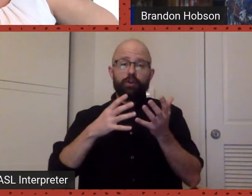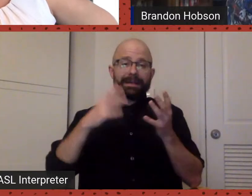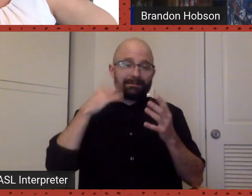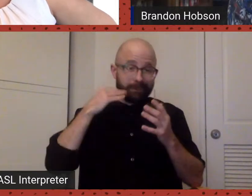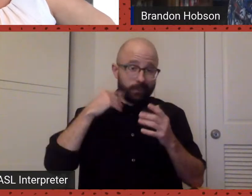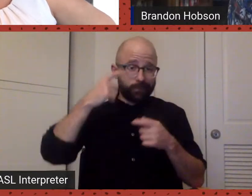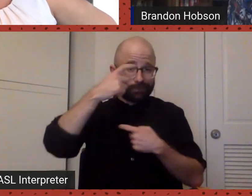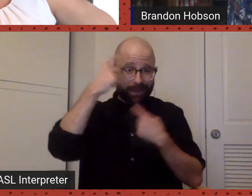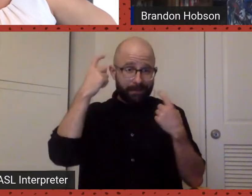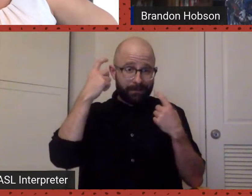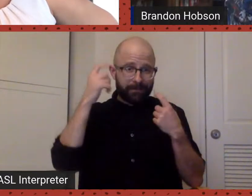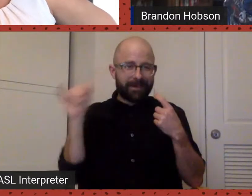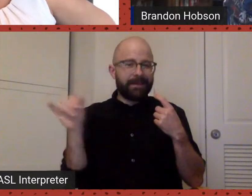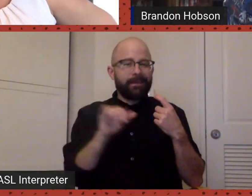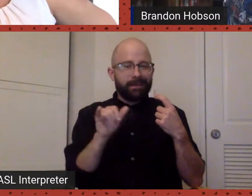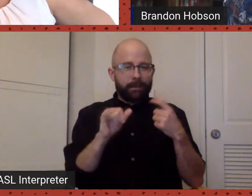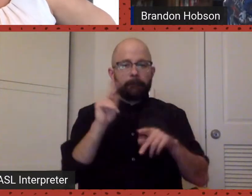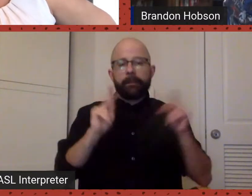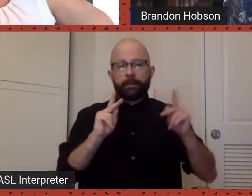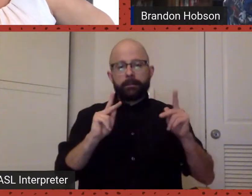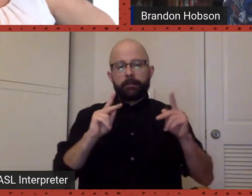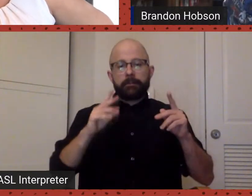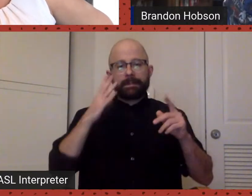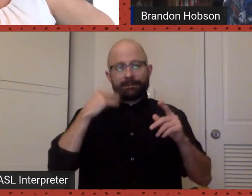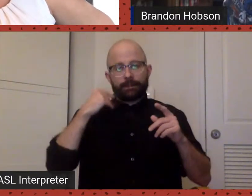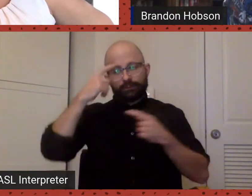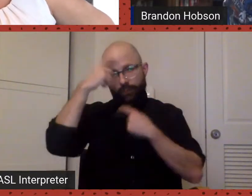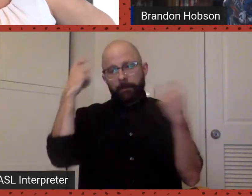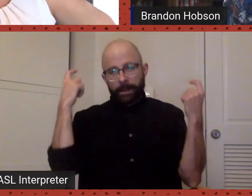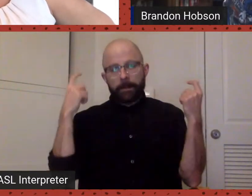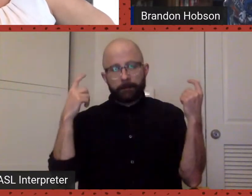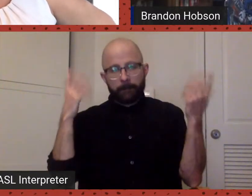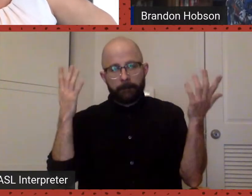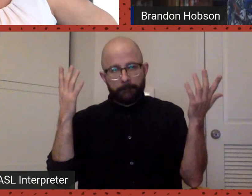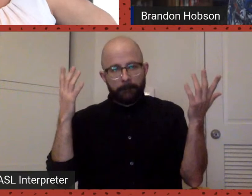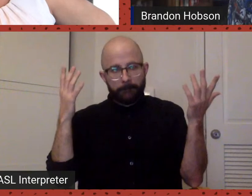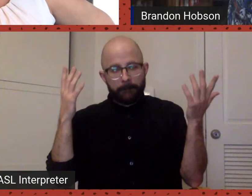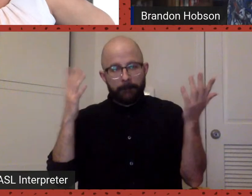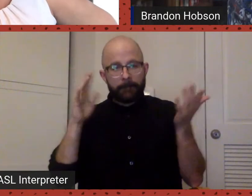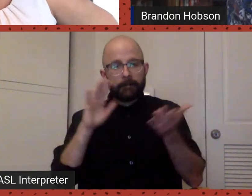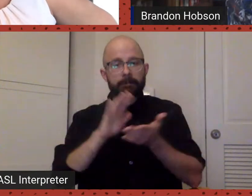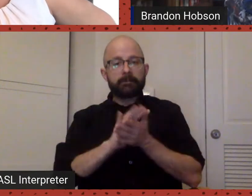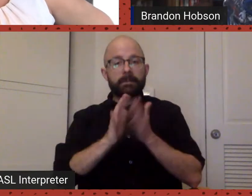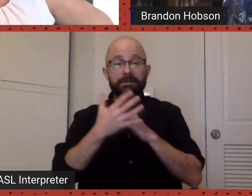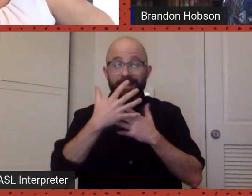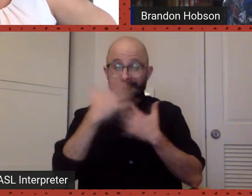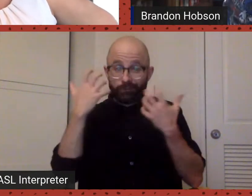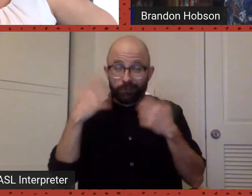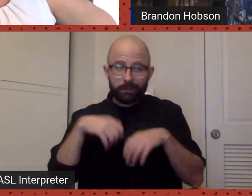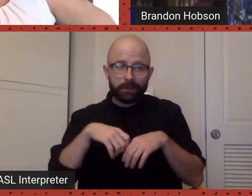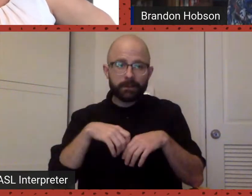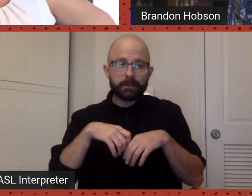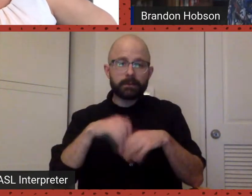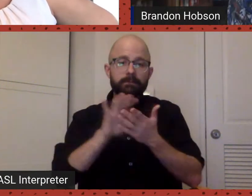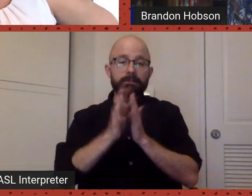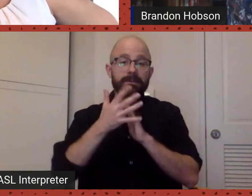like people handle trauma, and so it becomes angry, it becomes